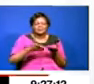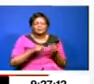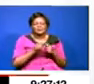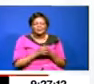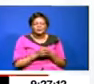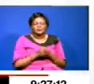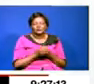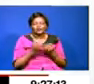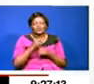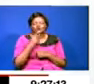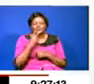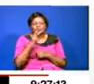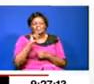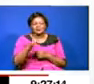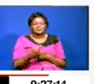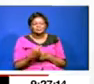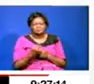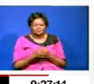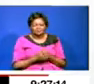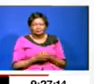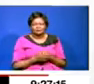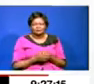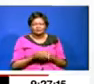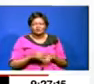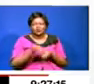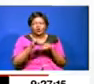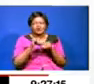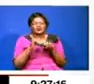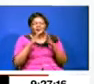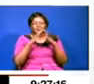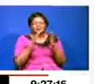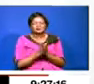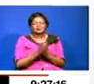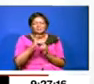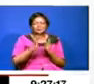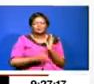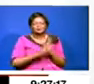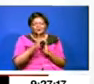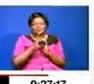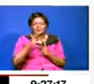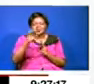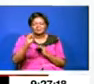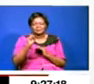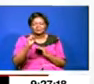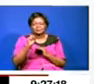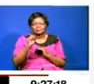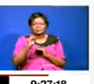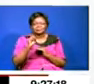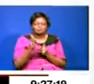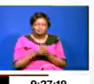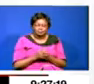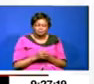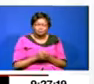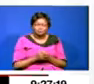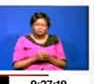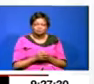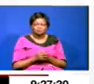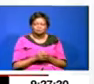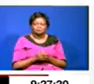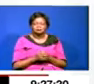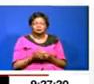over 200,000 units. According to Housing and Urban Development Cabinet Secretary Zacharia Mwangi,